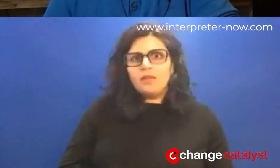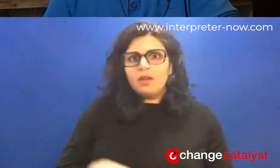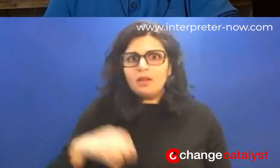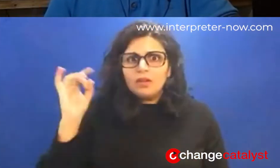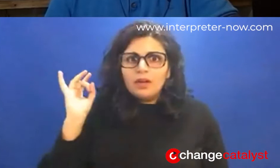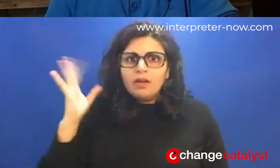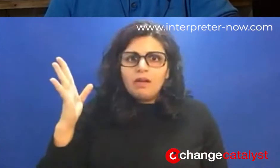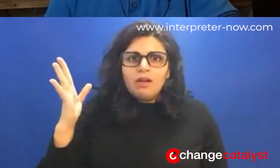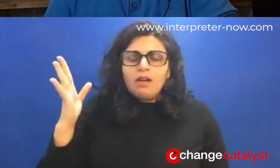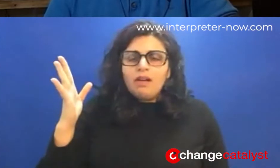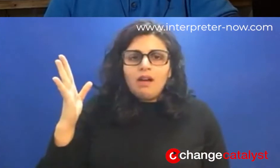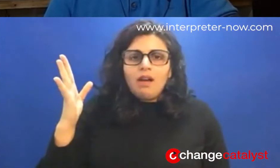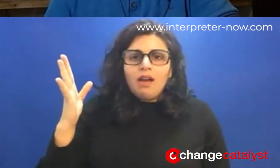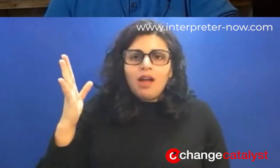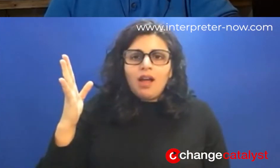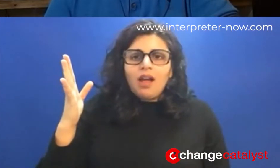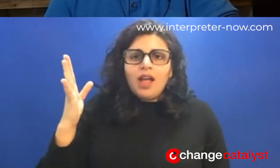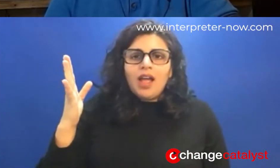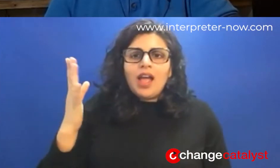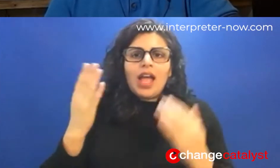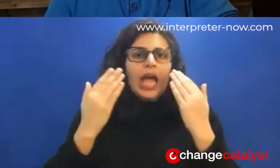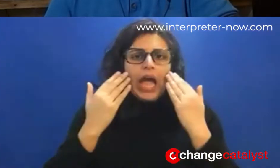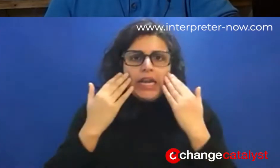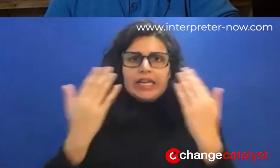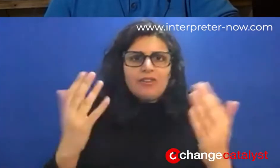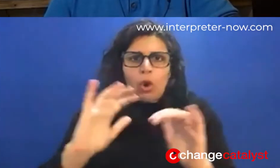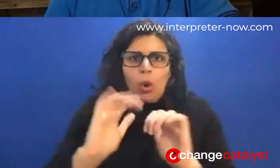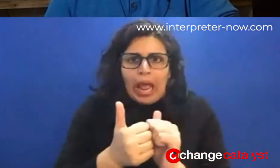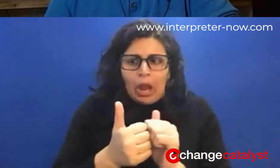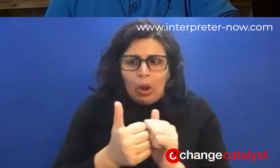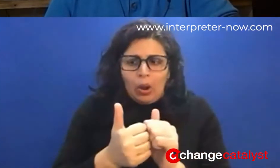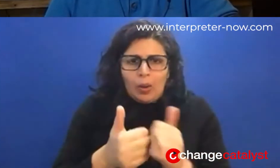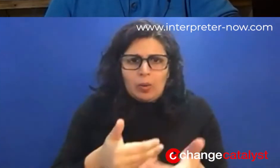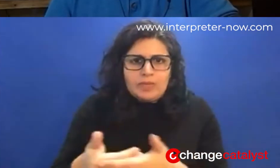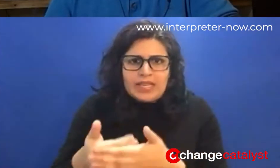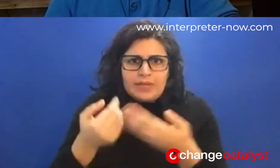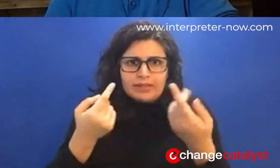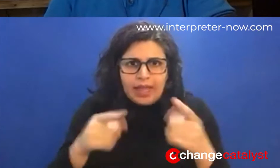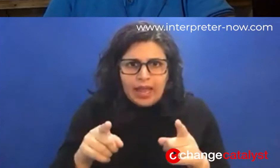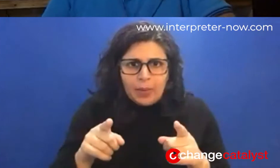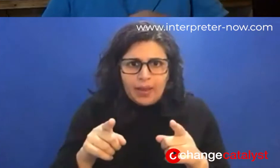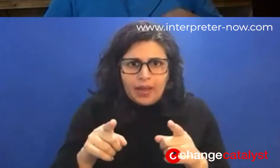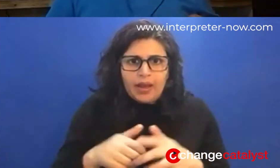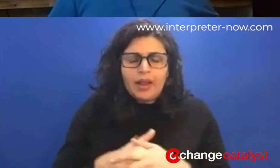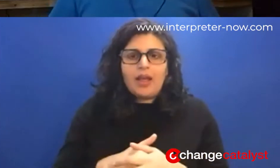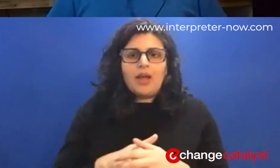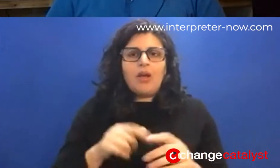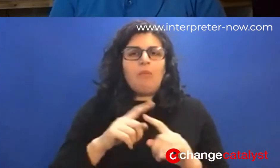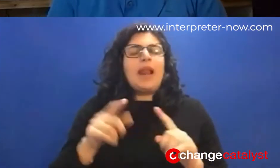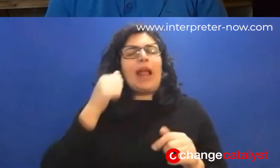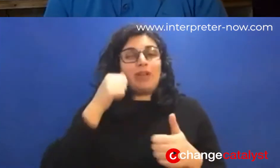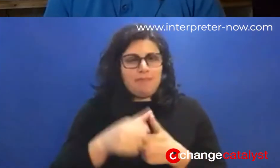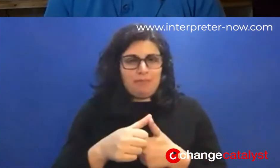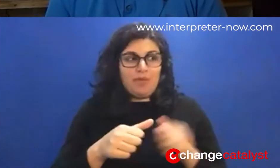stage, I'm not even sure I knew how that happened, but I remember it wasn't a positive thing that